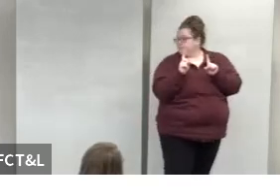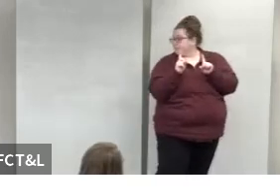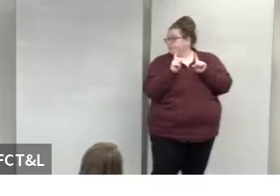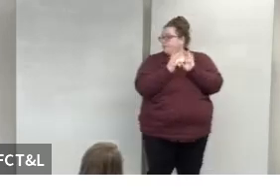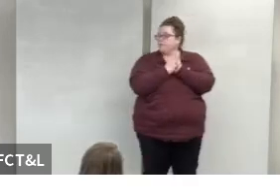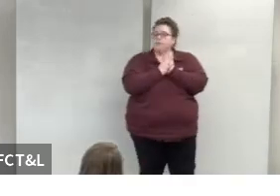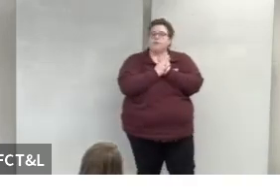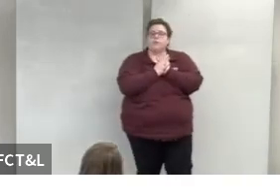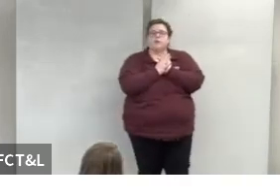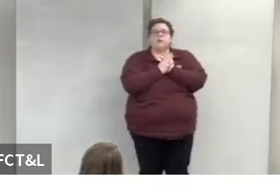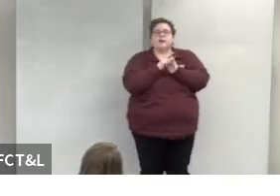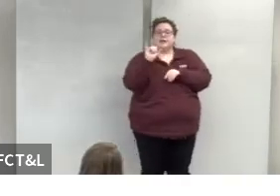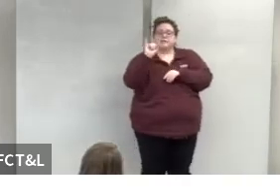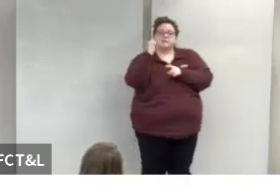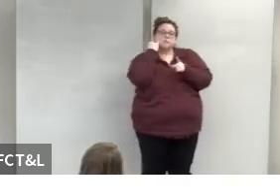but not hearing impaired.